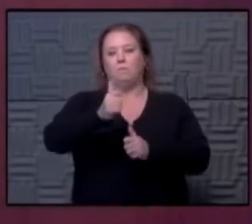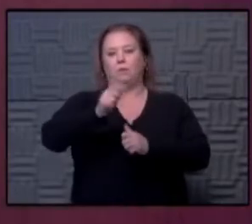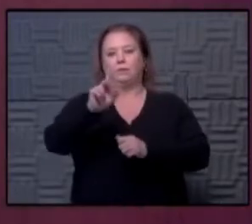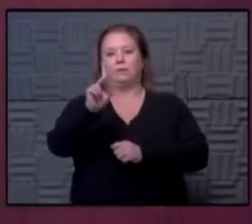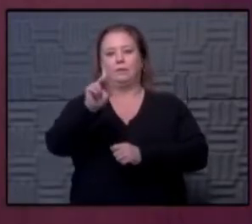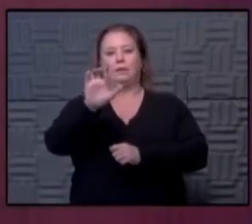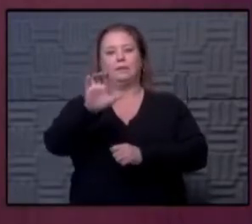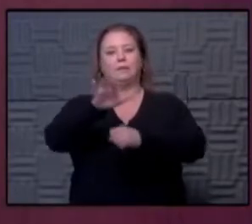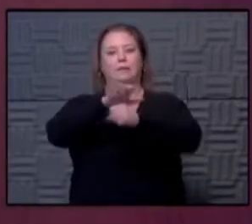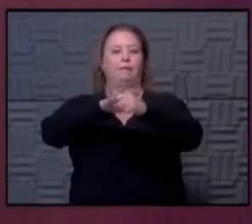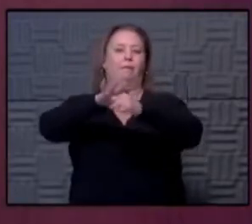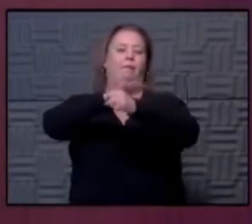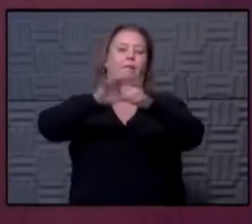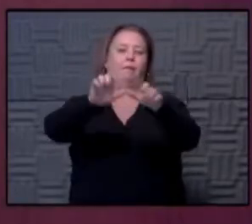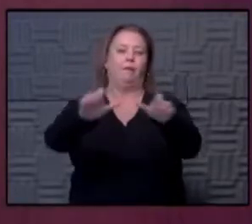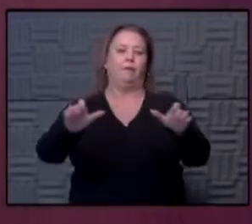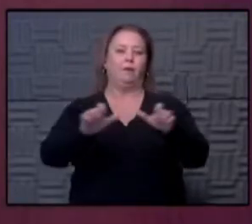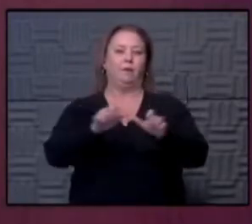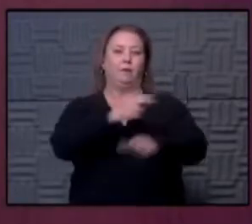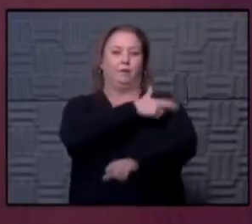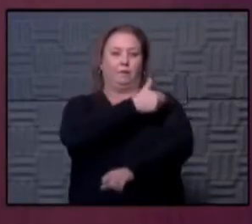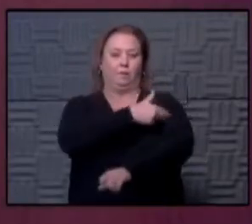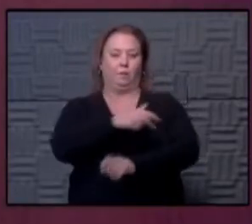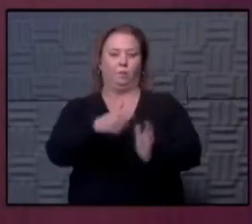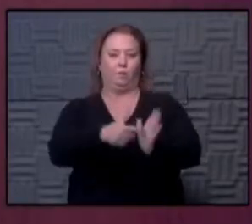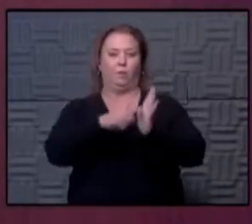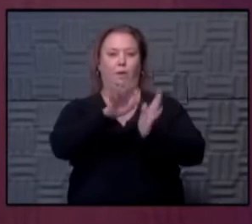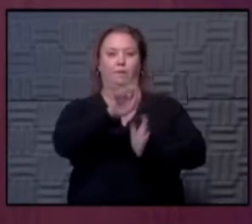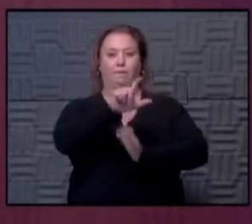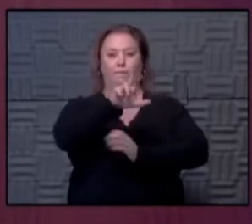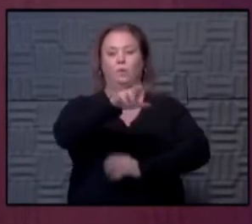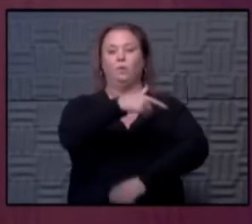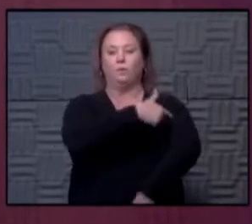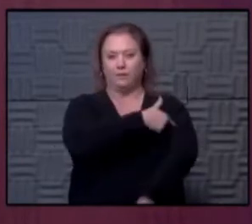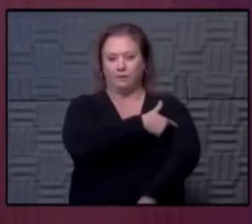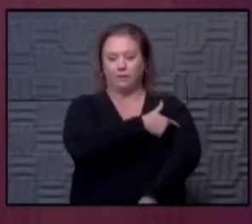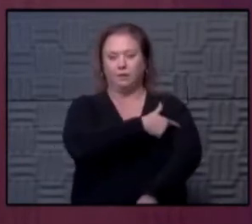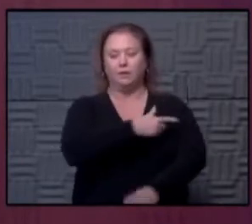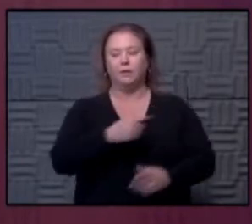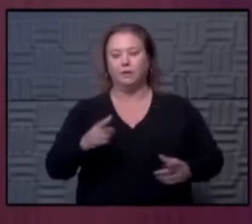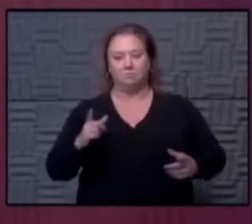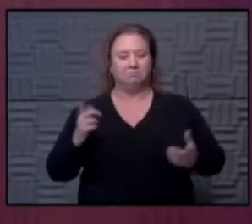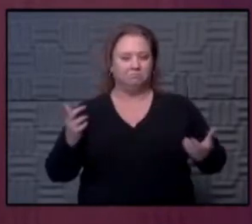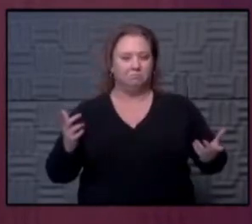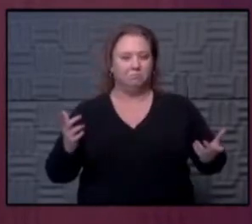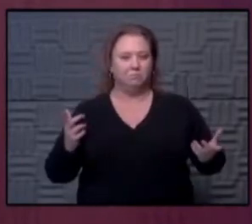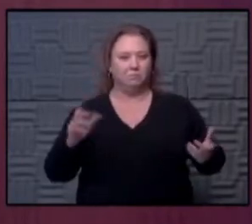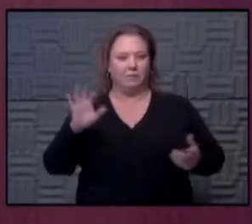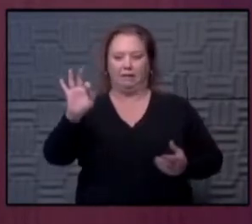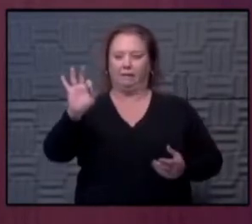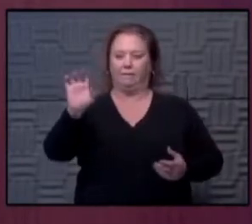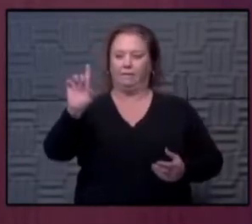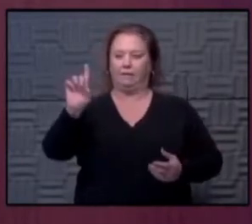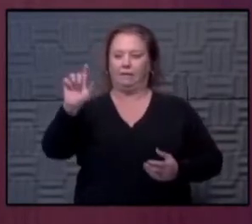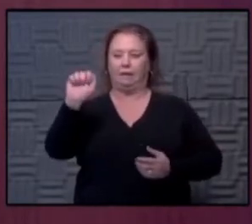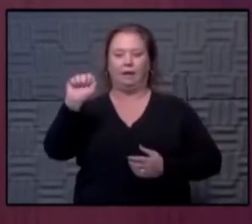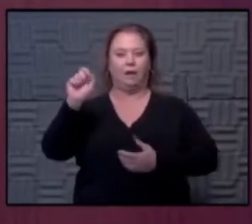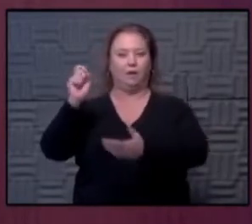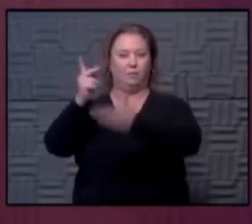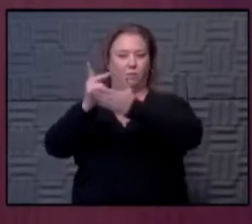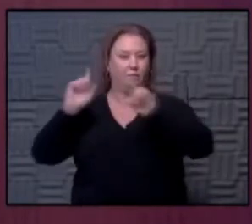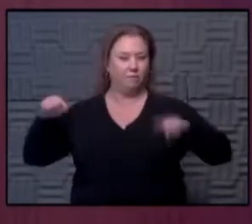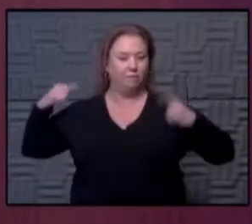area hospitals, mandate the influenza vaccine, but that has been FDA approved for a very long